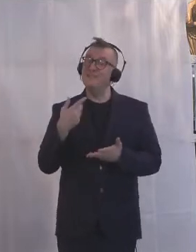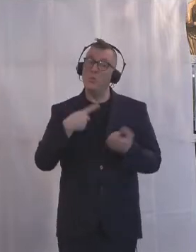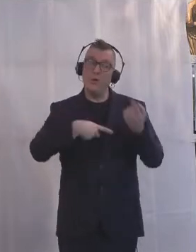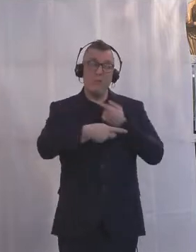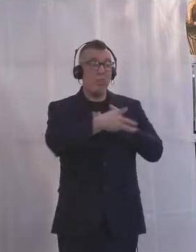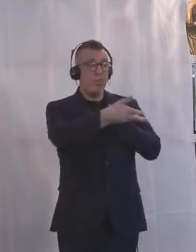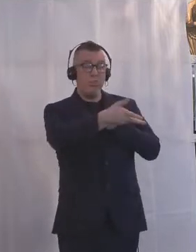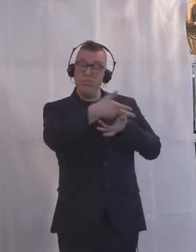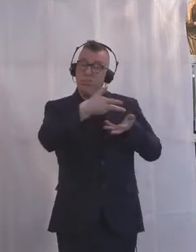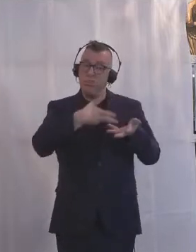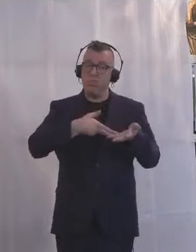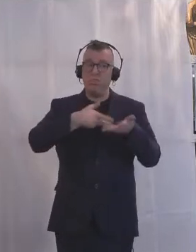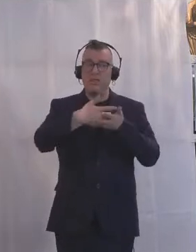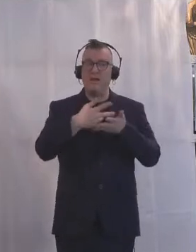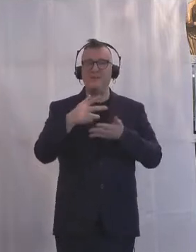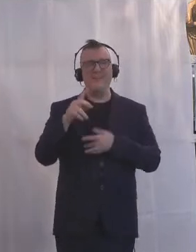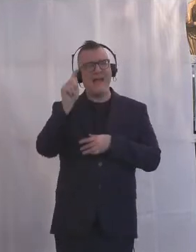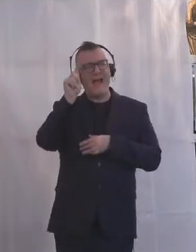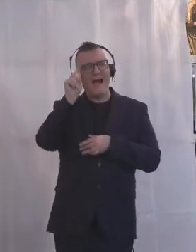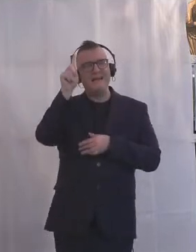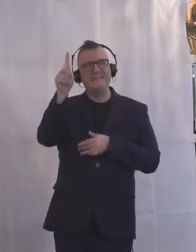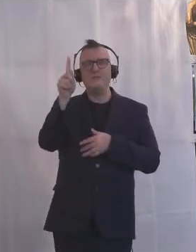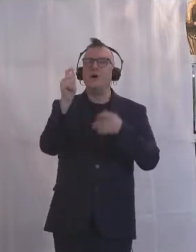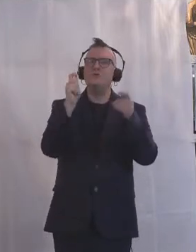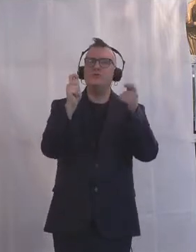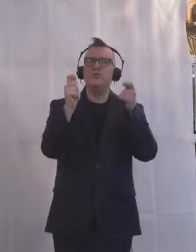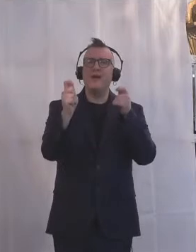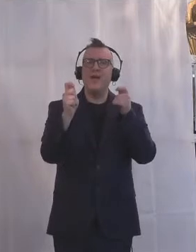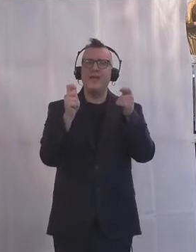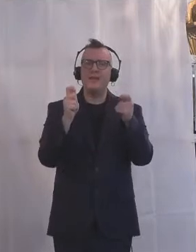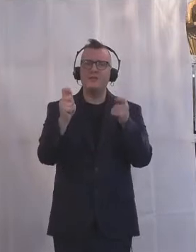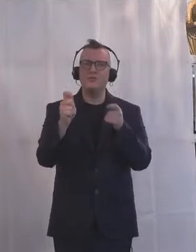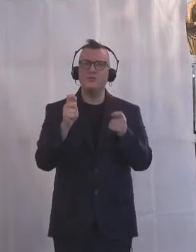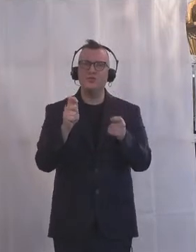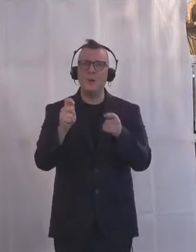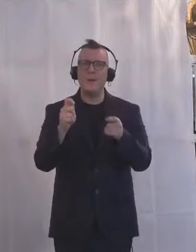little bit. And then we got a